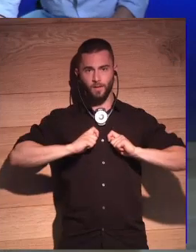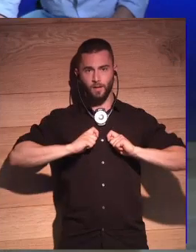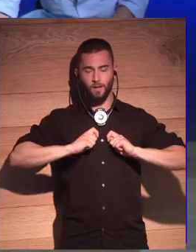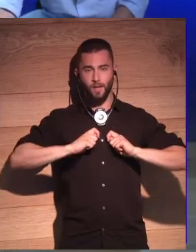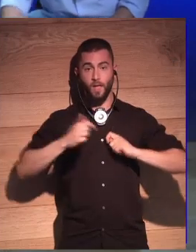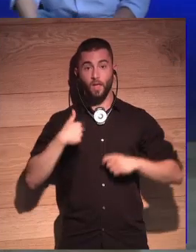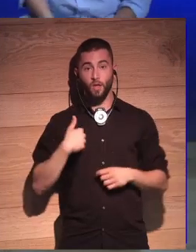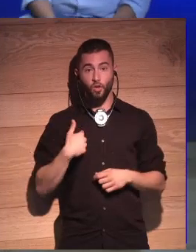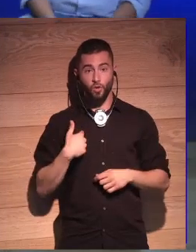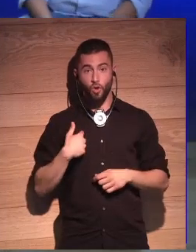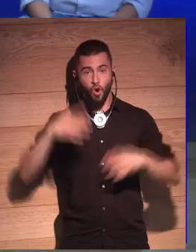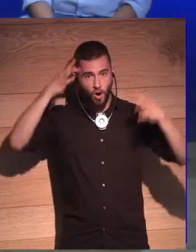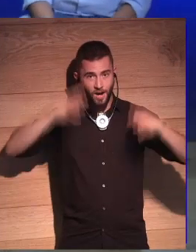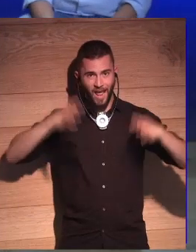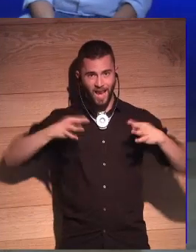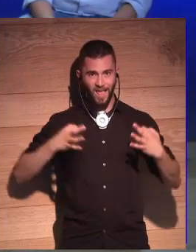are